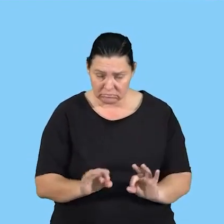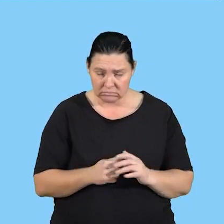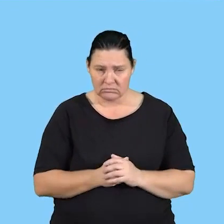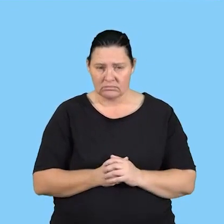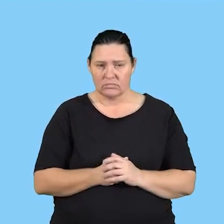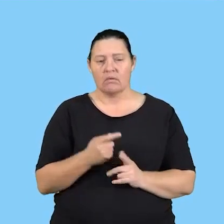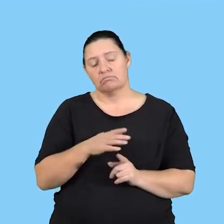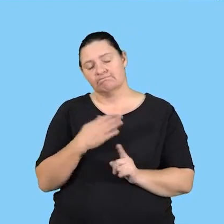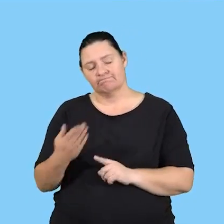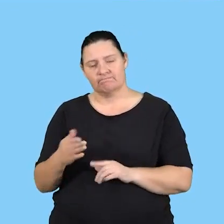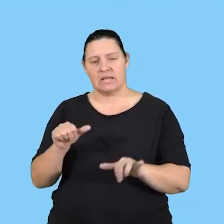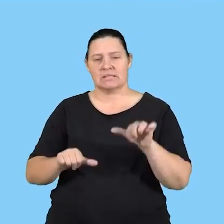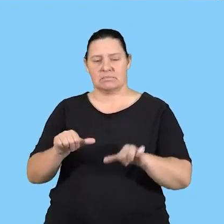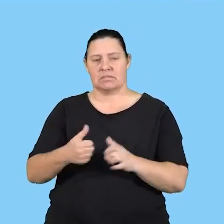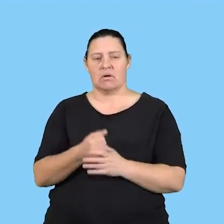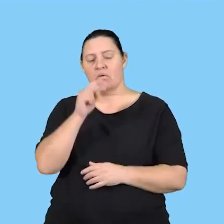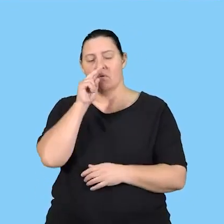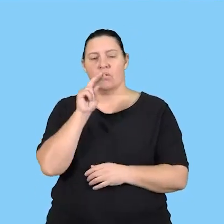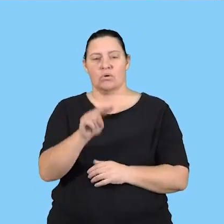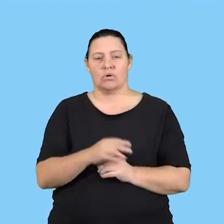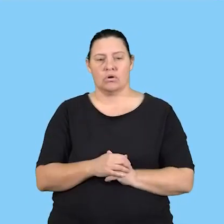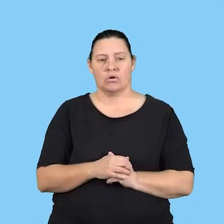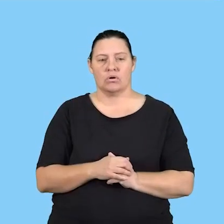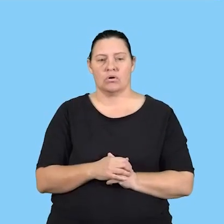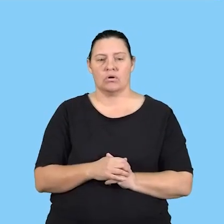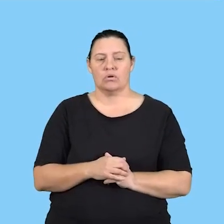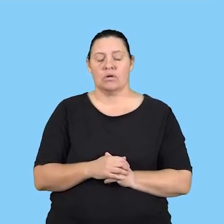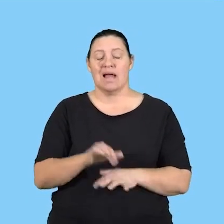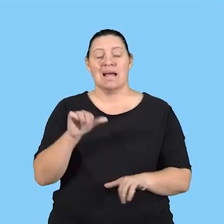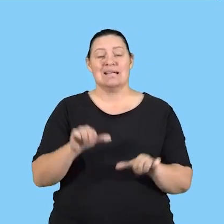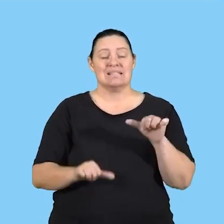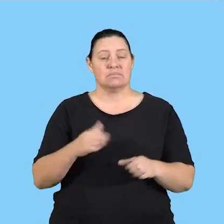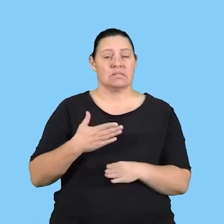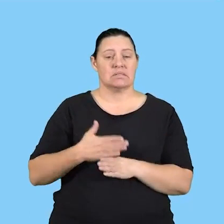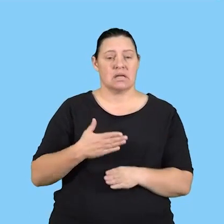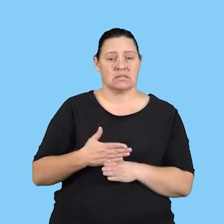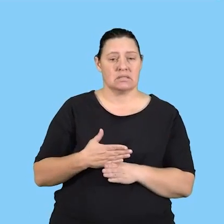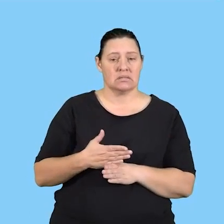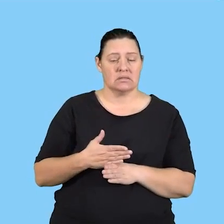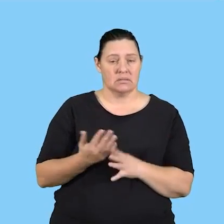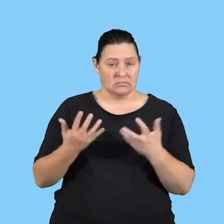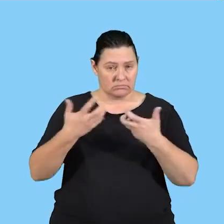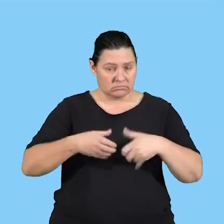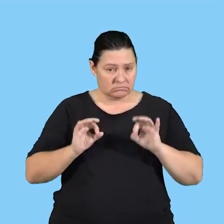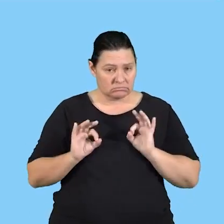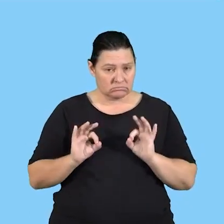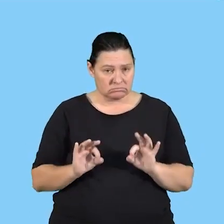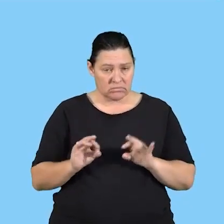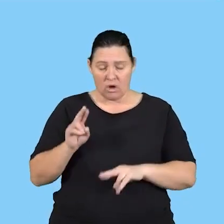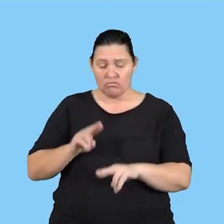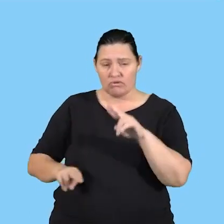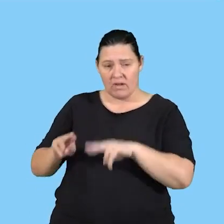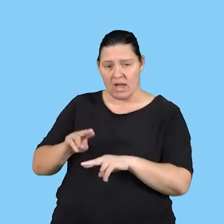coming to the assessment, we looked at whether the assessment tasks are in line with the